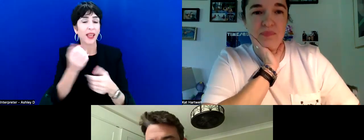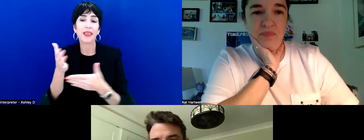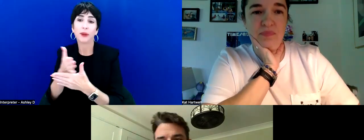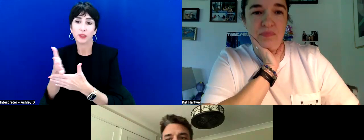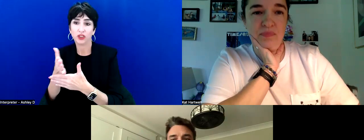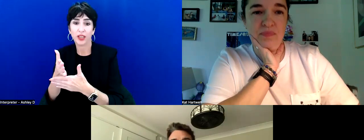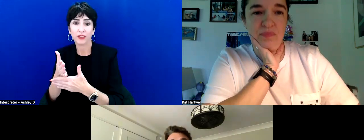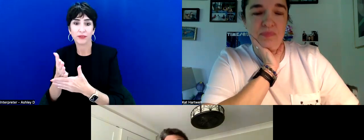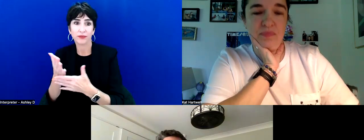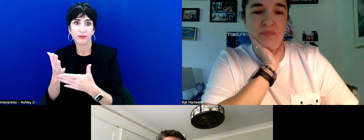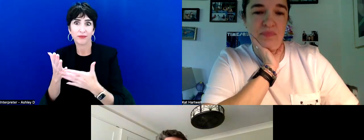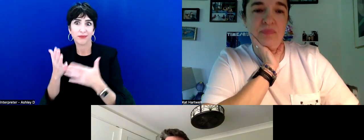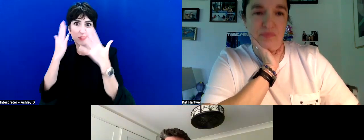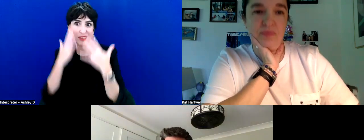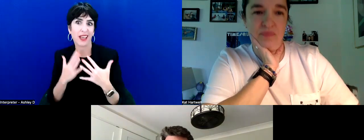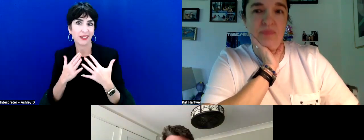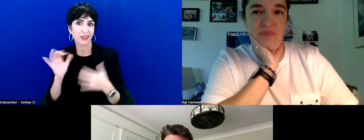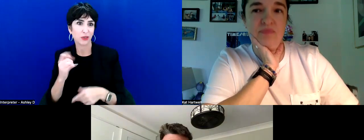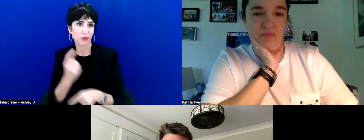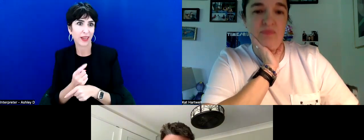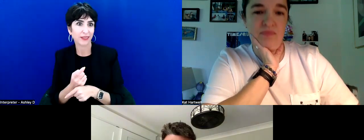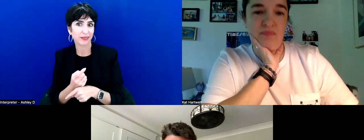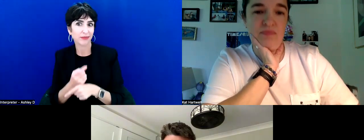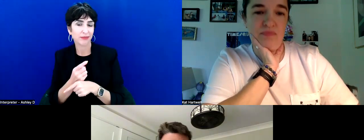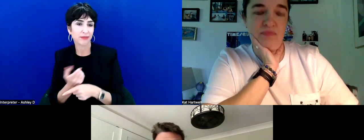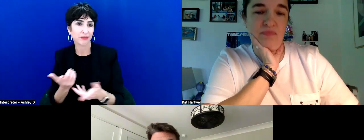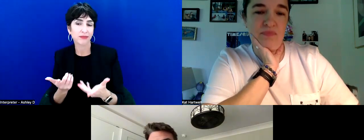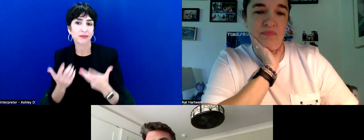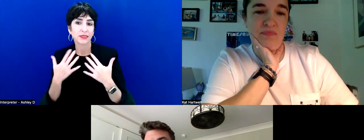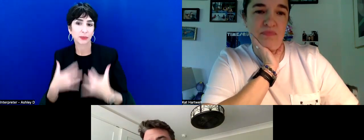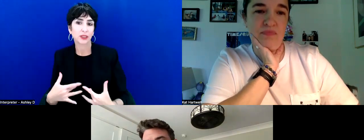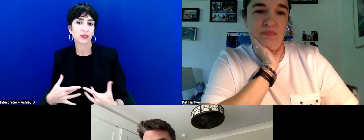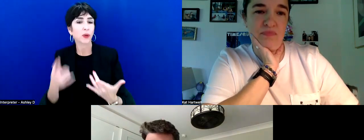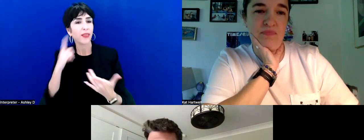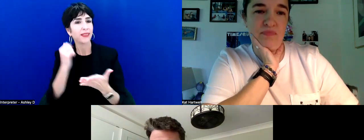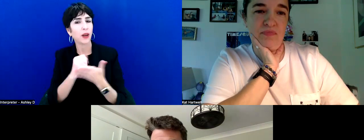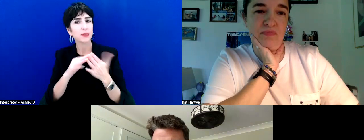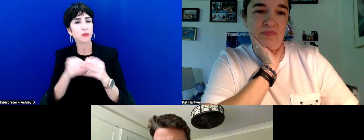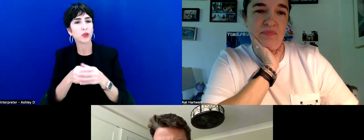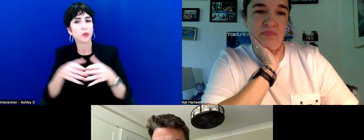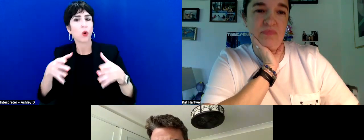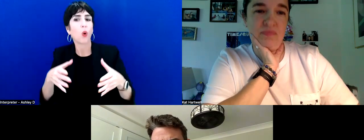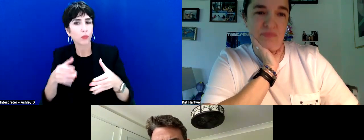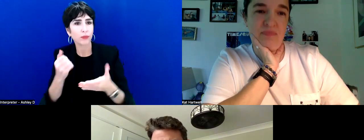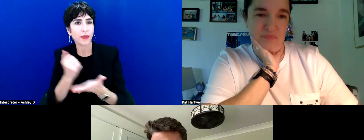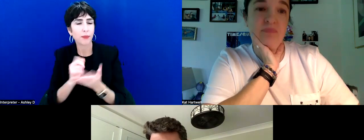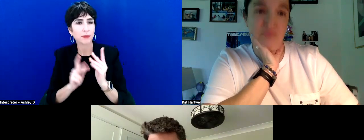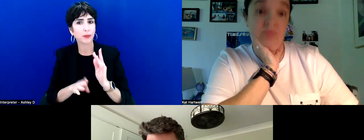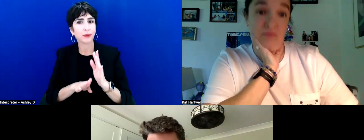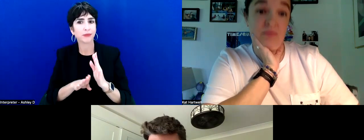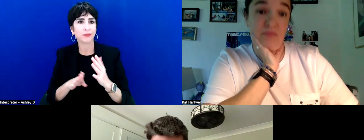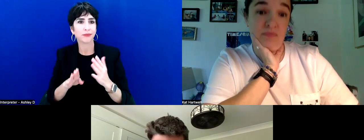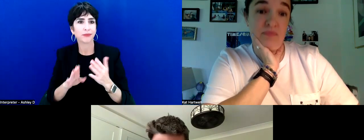share, right, in the valleys. And I think that's what helps a community grow. That's what helps people build. That's what